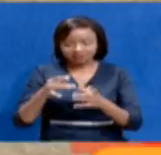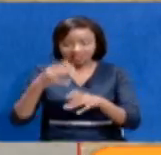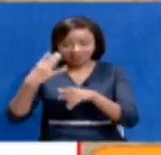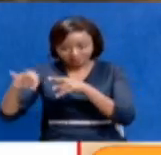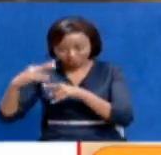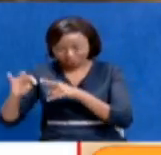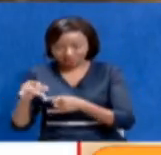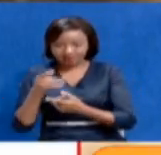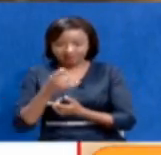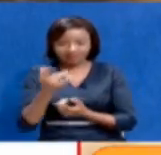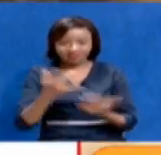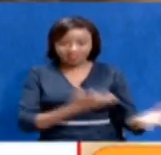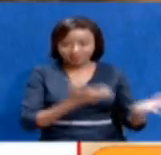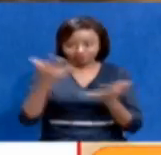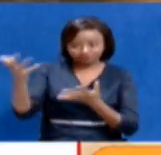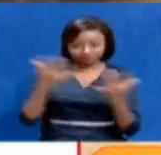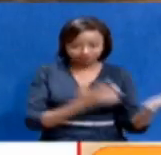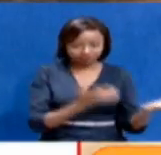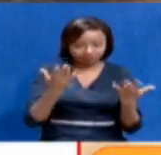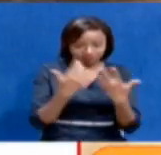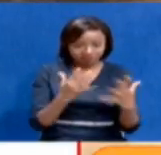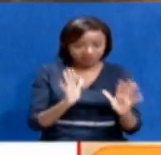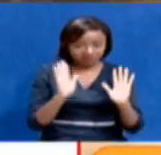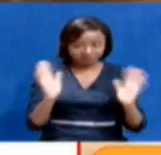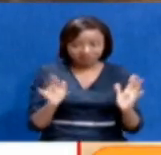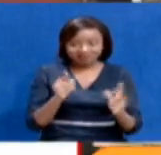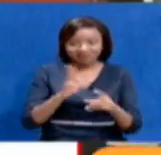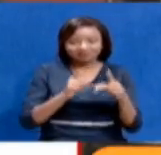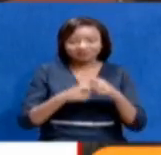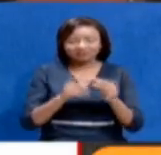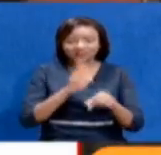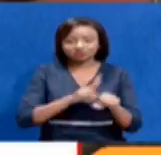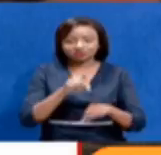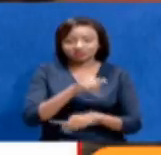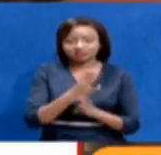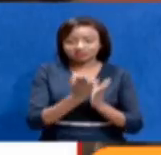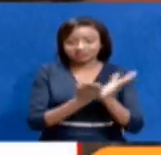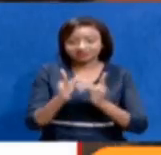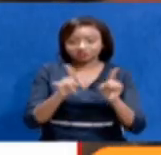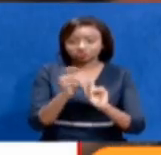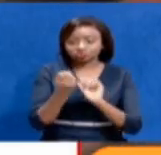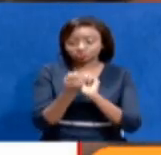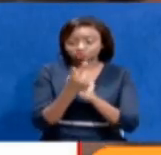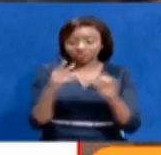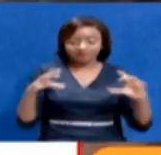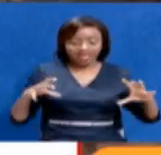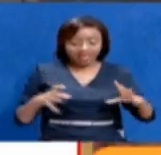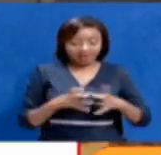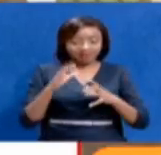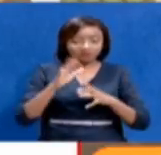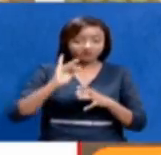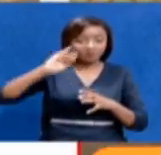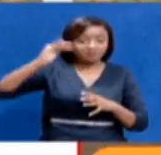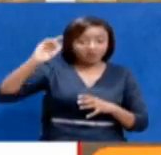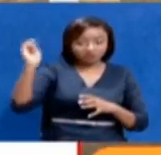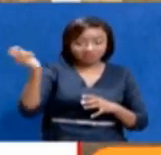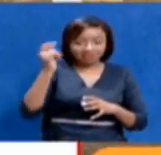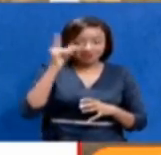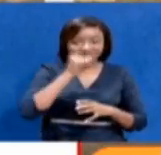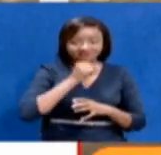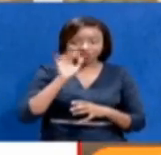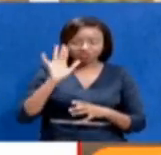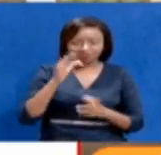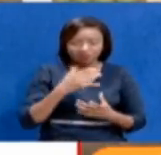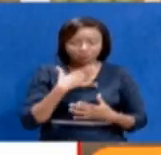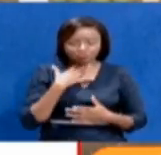manufacturing companies that transport cargo in bulk have started using the service. 12 more companies from the vast Mount Kenya region are also reported to